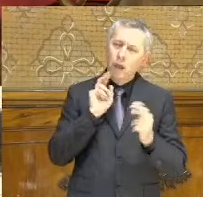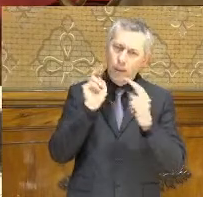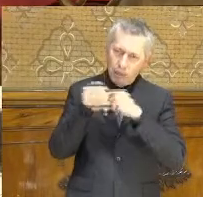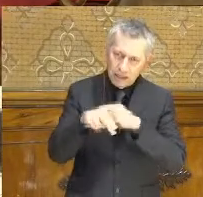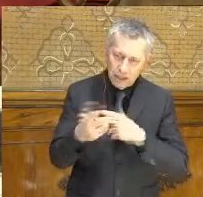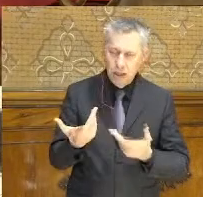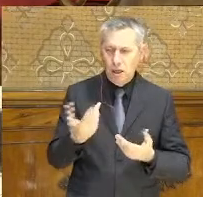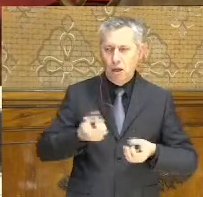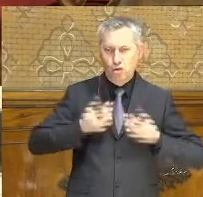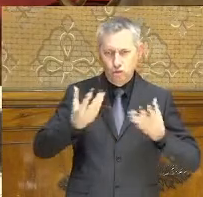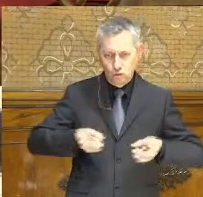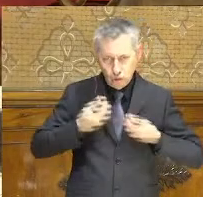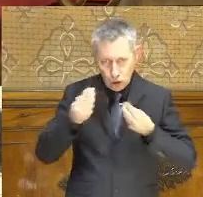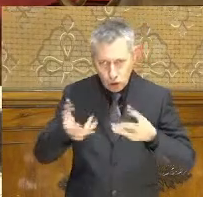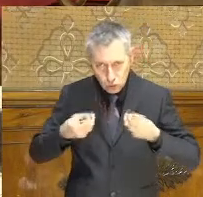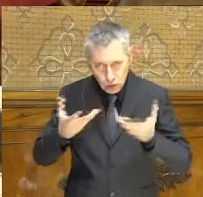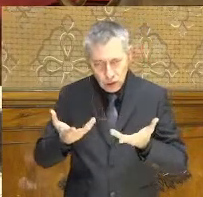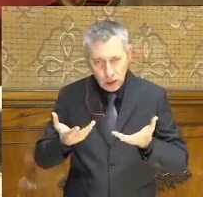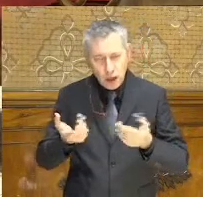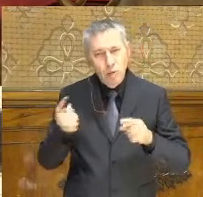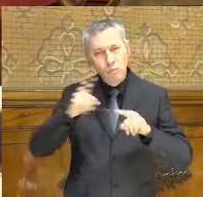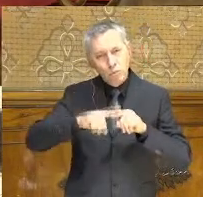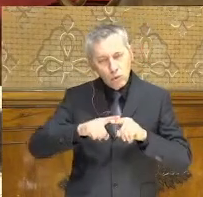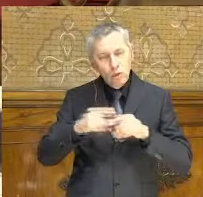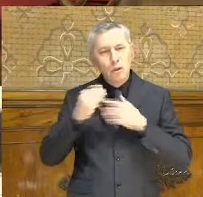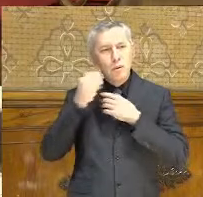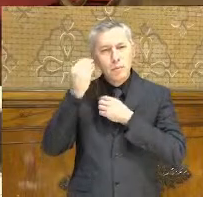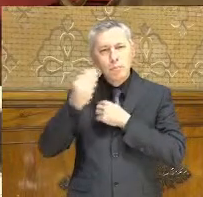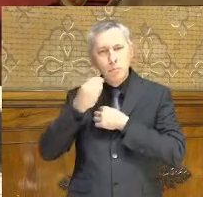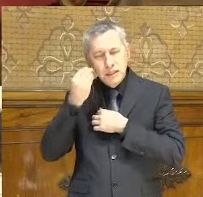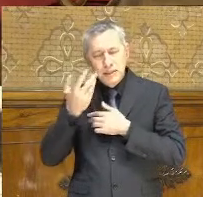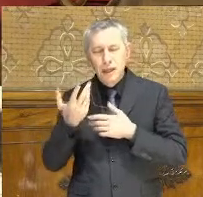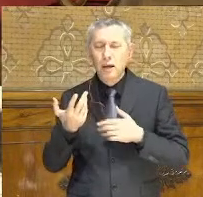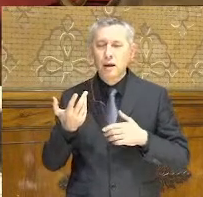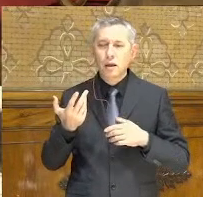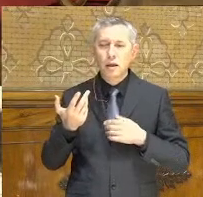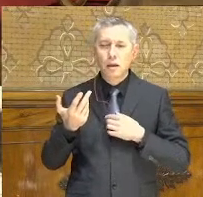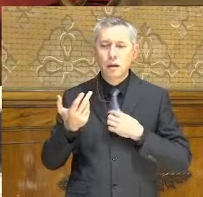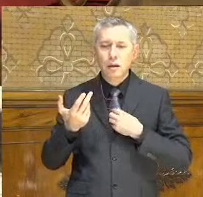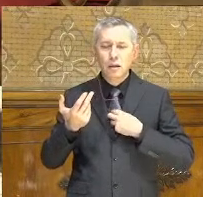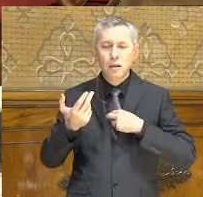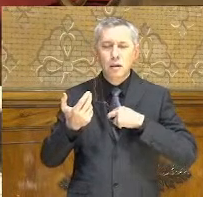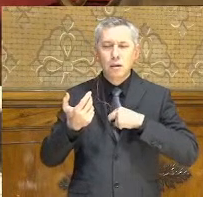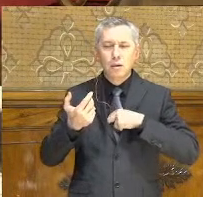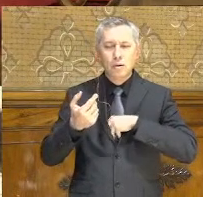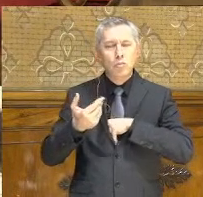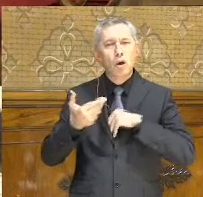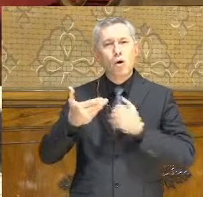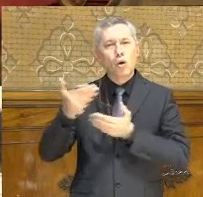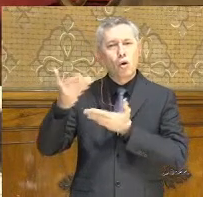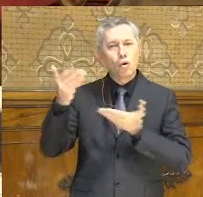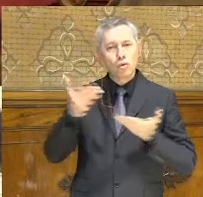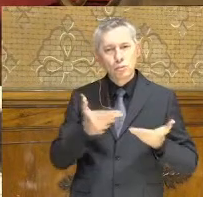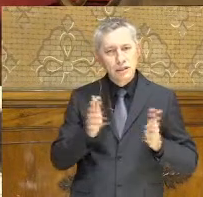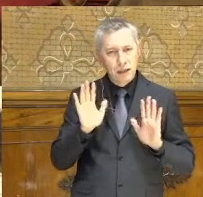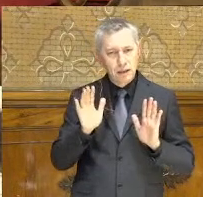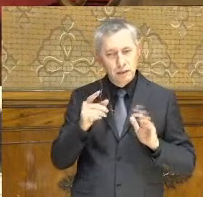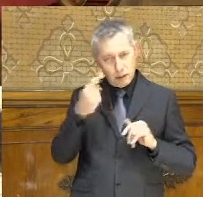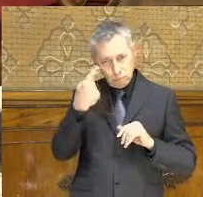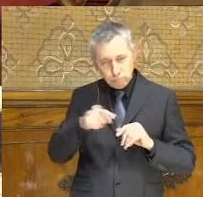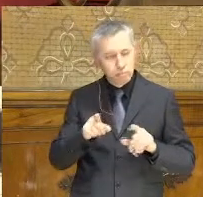generosity, but to think about anxiety and hospitality is important for me.